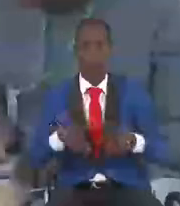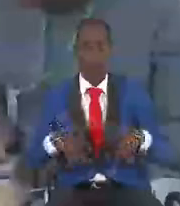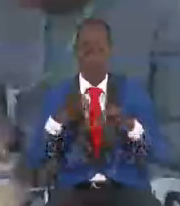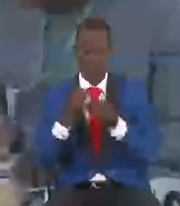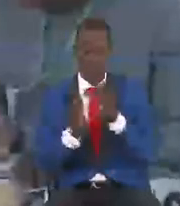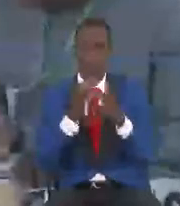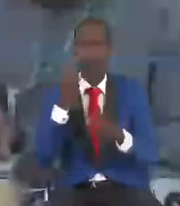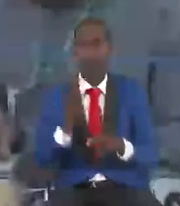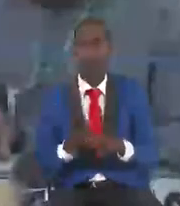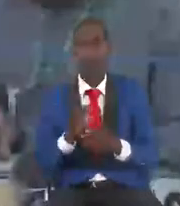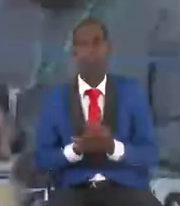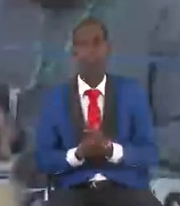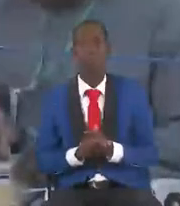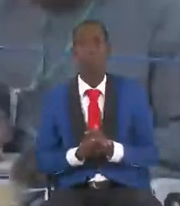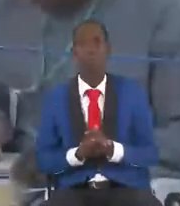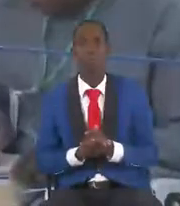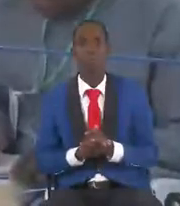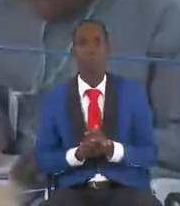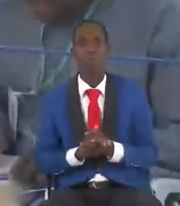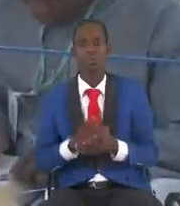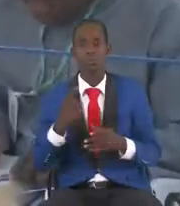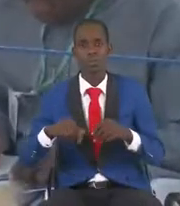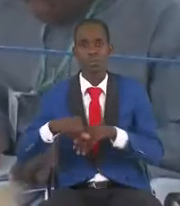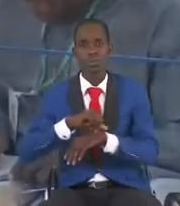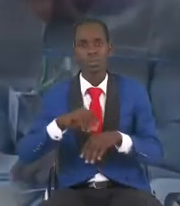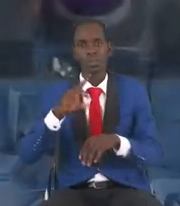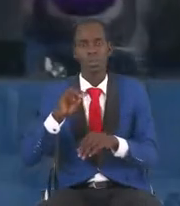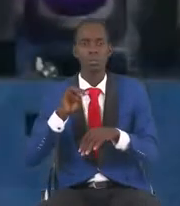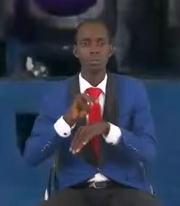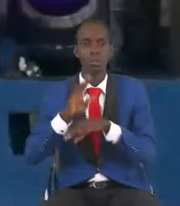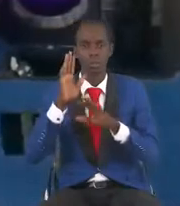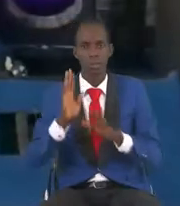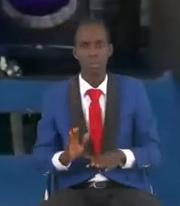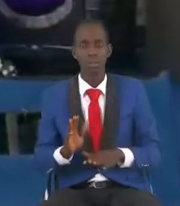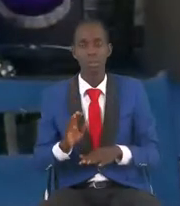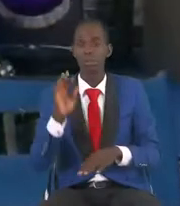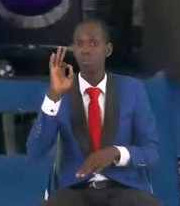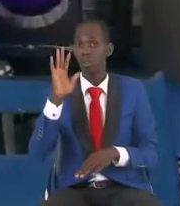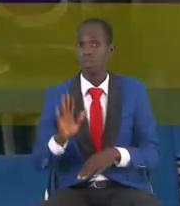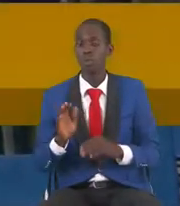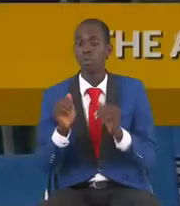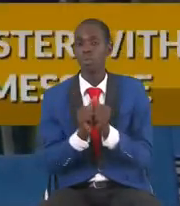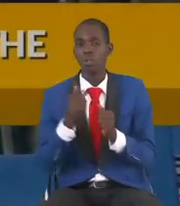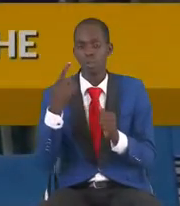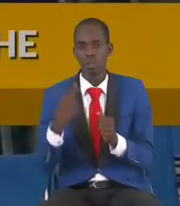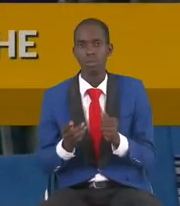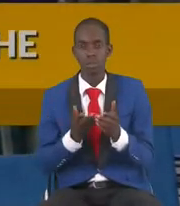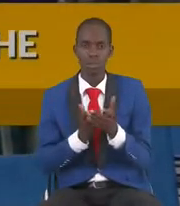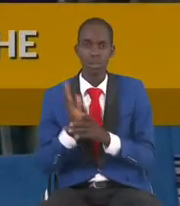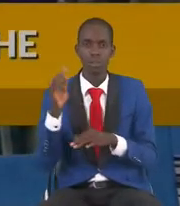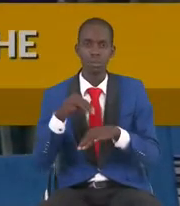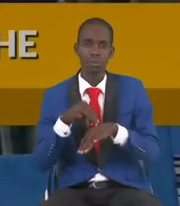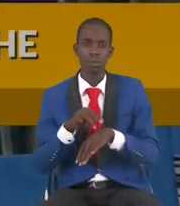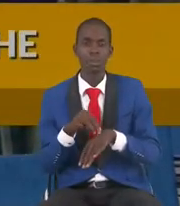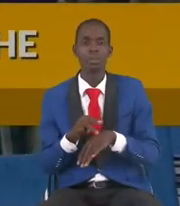Jesus' name. The anointed minister with the authorized message. There are three things